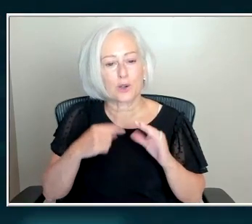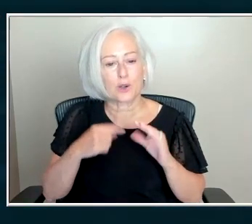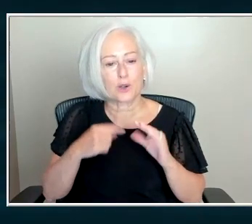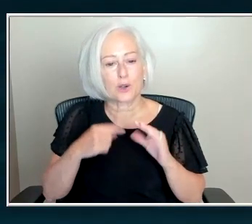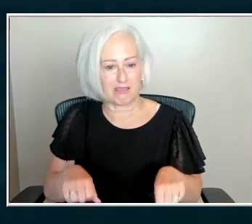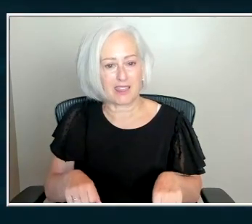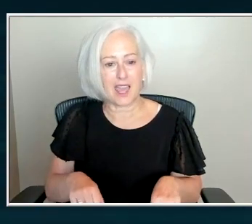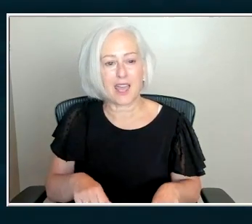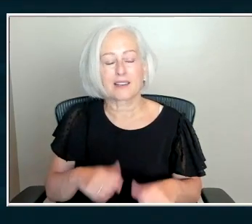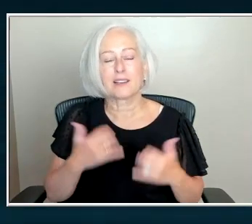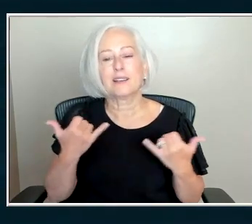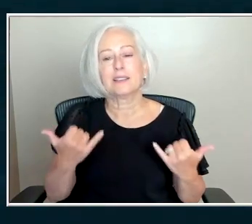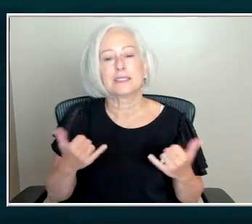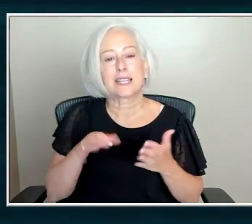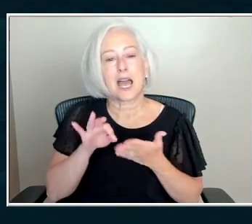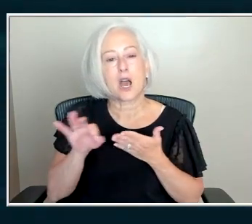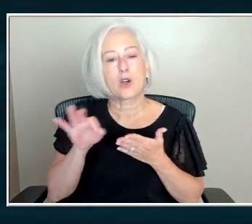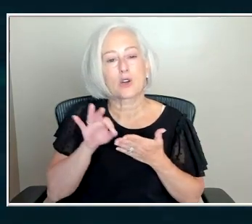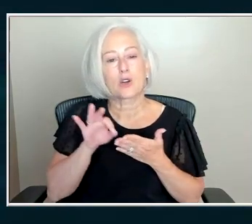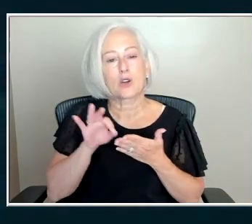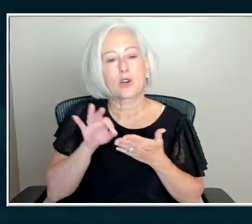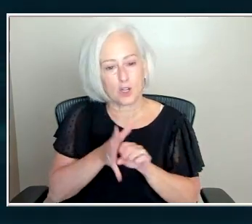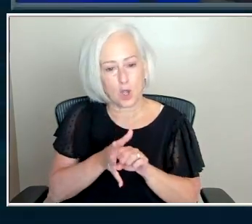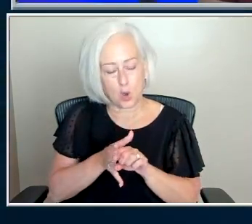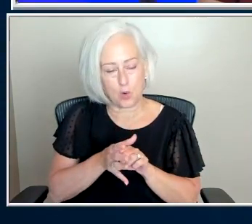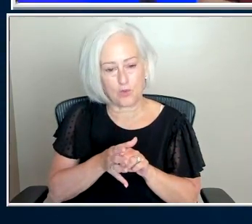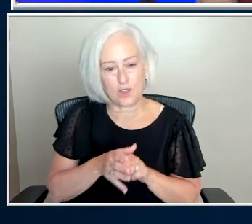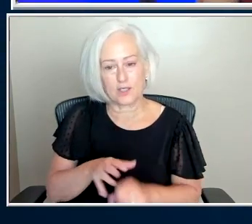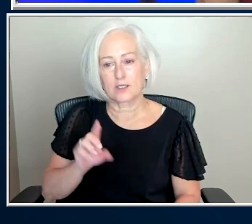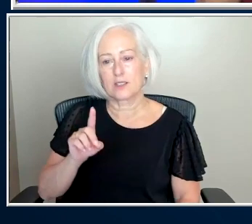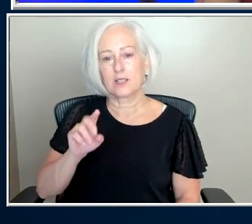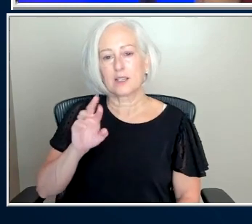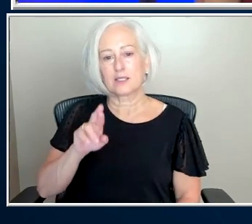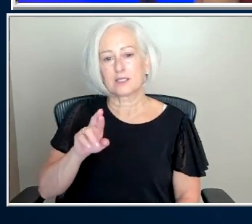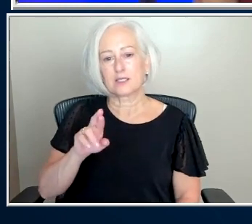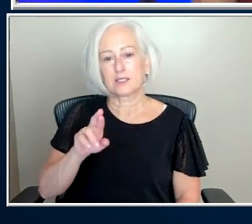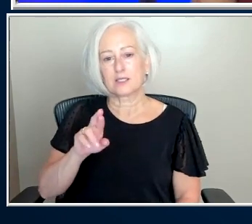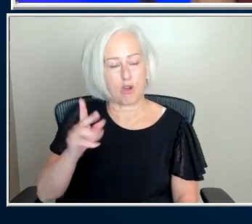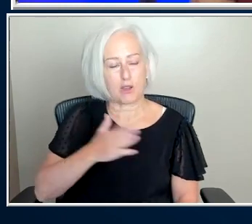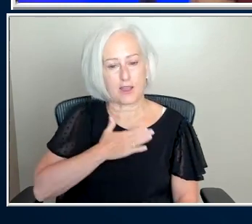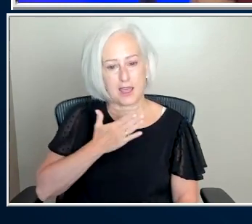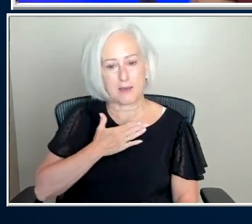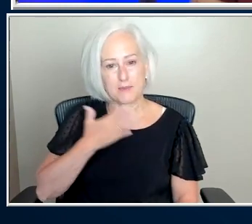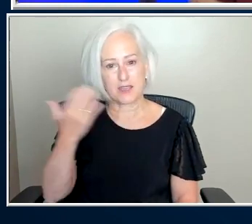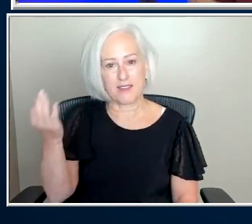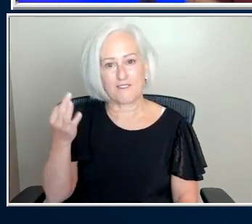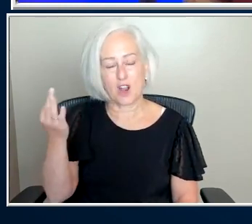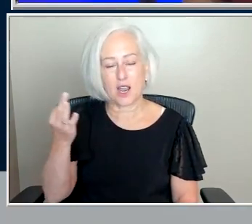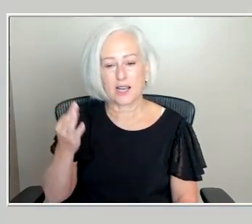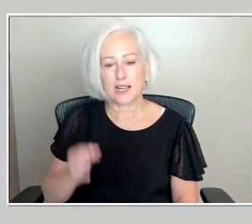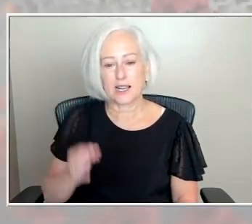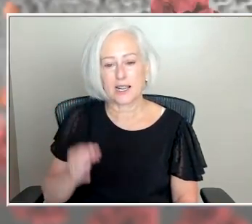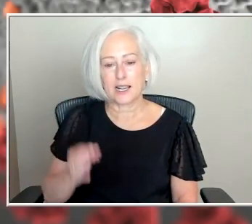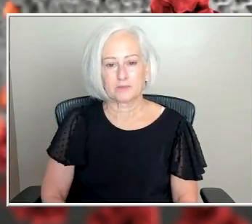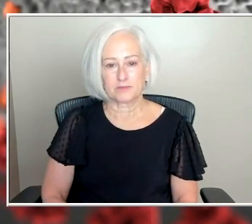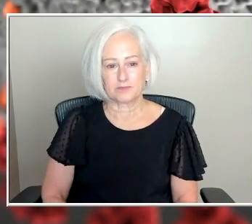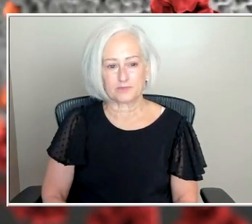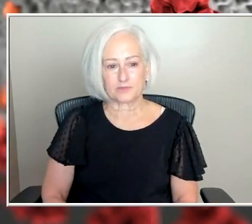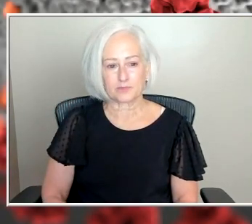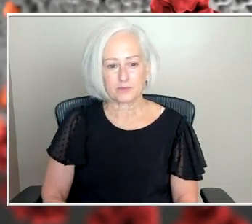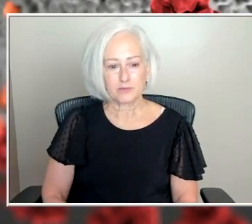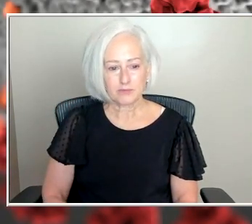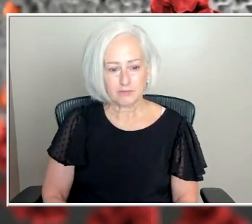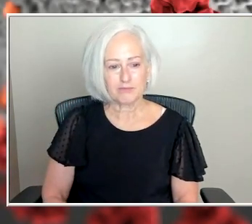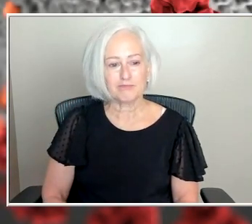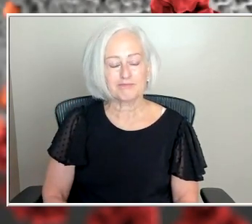COVID count. Dr. Dana Hawkinson, Medical Director of Infection Prevention and Control. Happy Friday. Yeah. How are you? Hi, I'm good. Good. It's nice out, too.